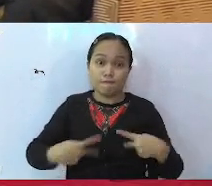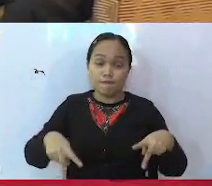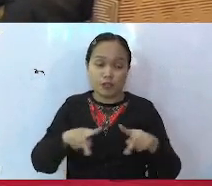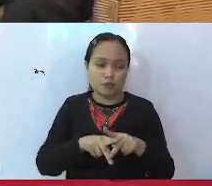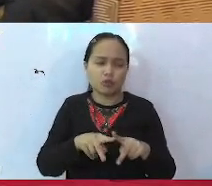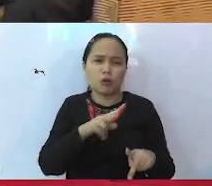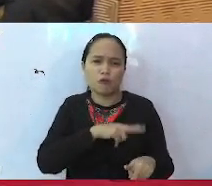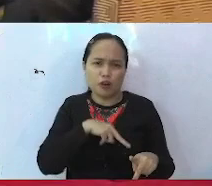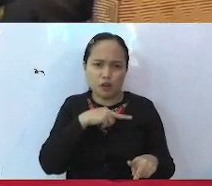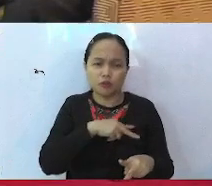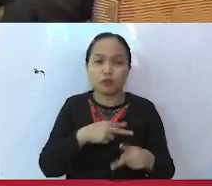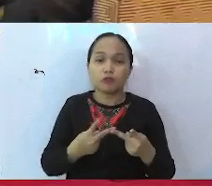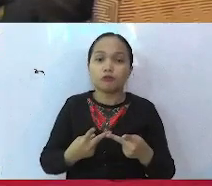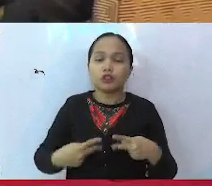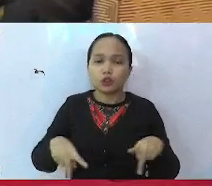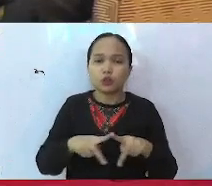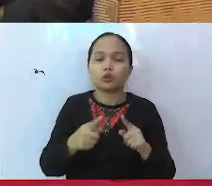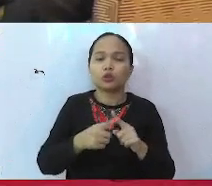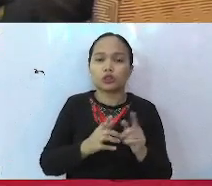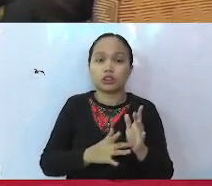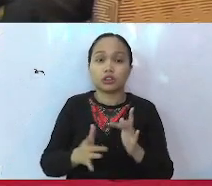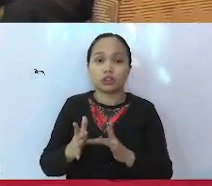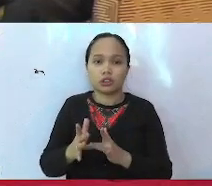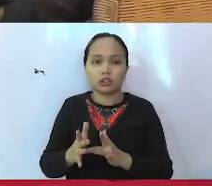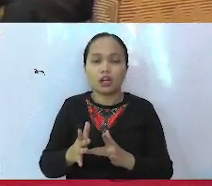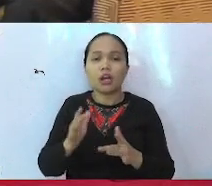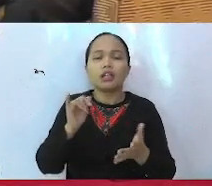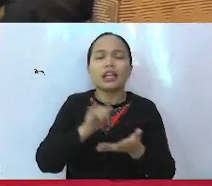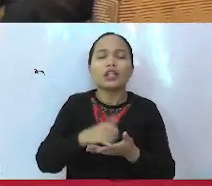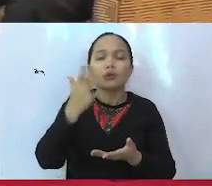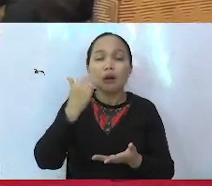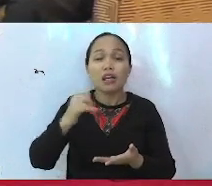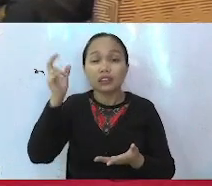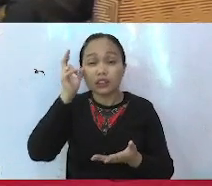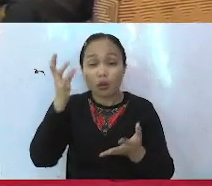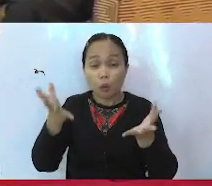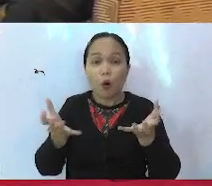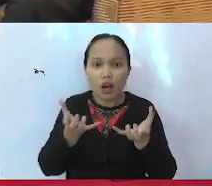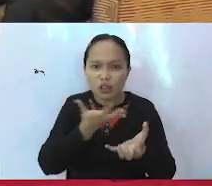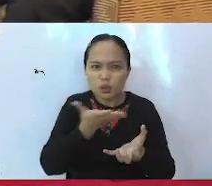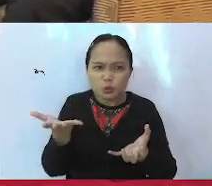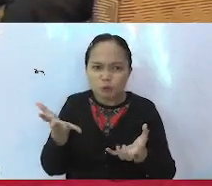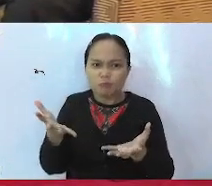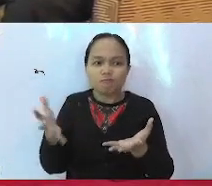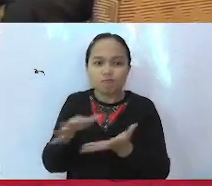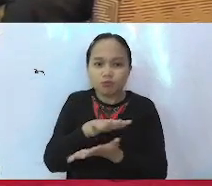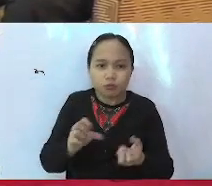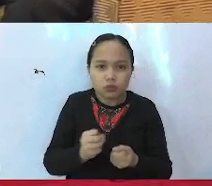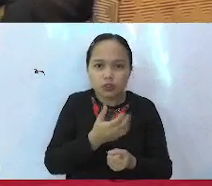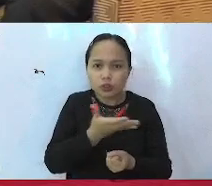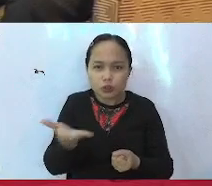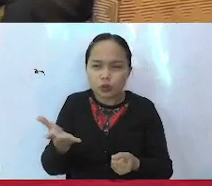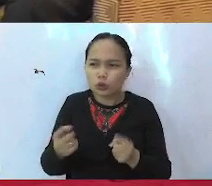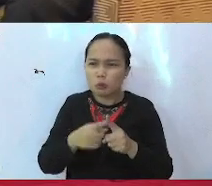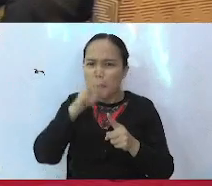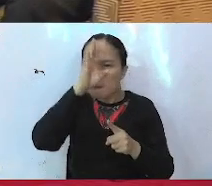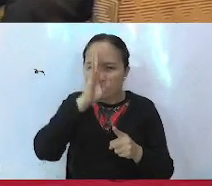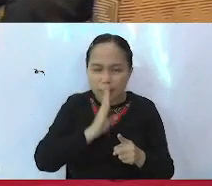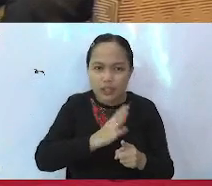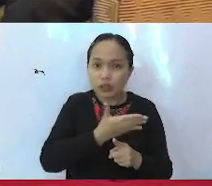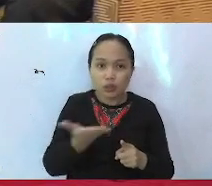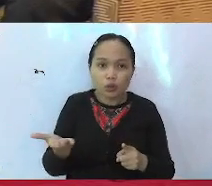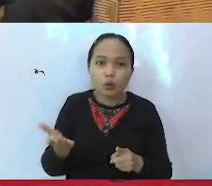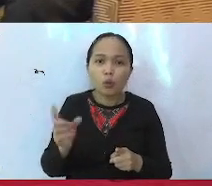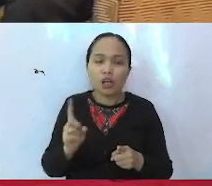Jesus Christ. That's why the devil wants you off track. Yeah, that's right. It's not just to hurt you, but it's to damage what you could do for